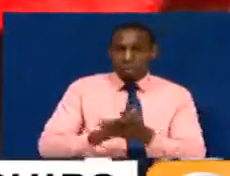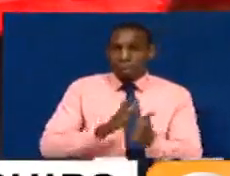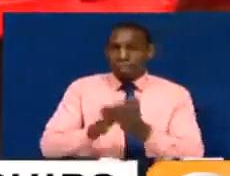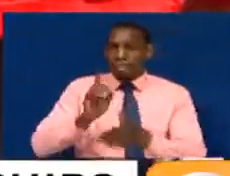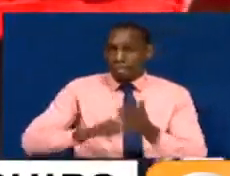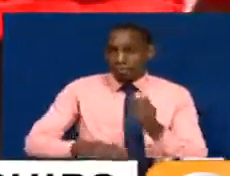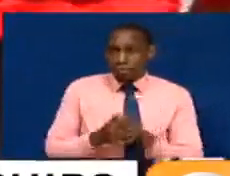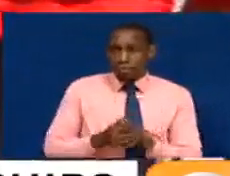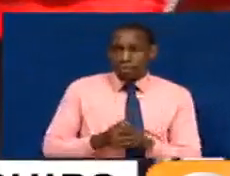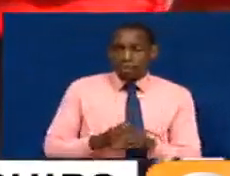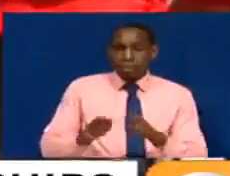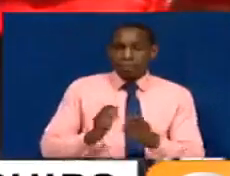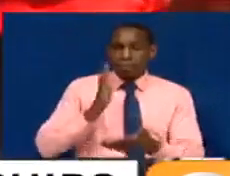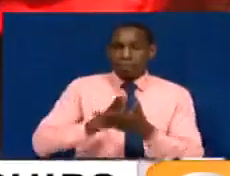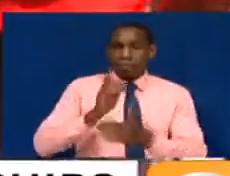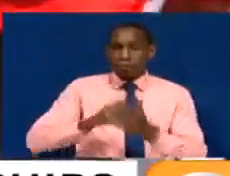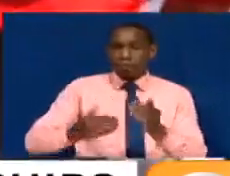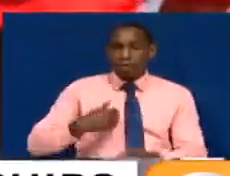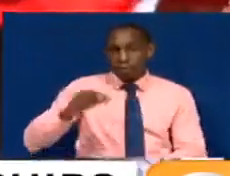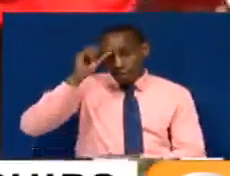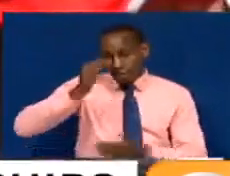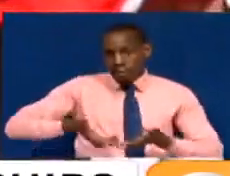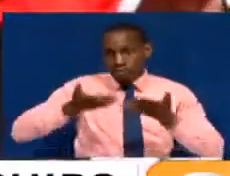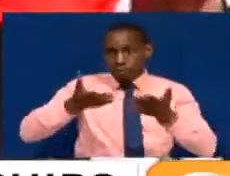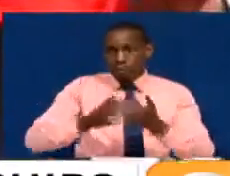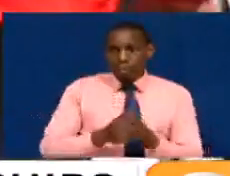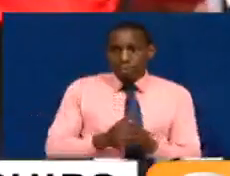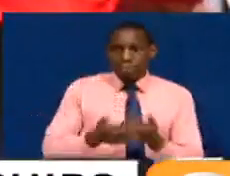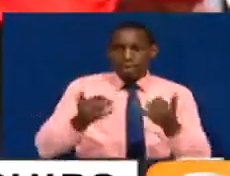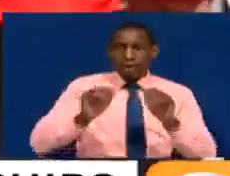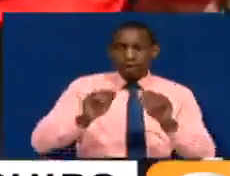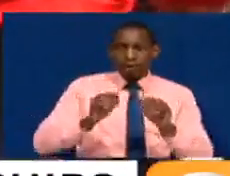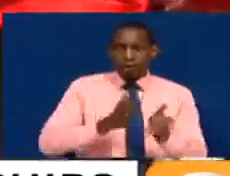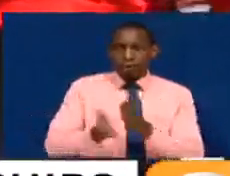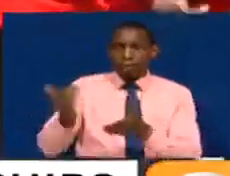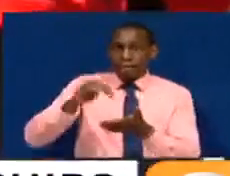our plans, and what guarantees are the government is giving. Right. So that we are now preparing again. That is the fifth stage.